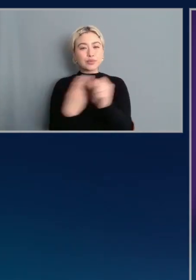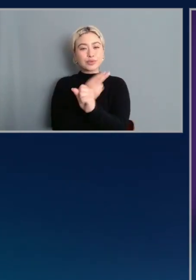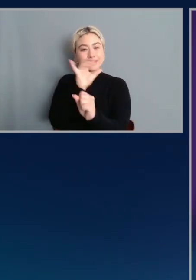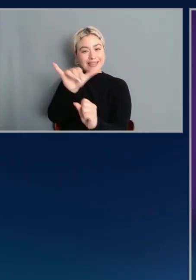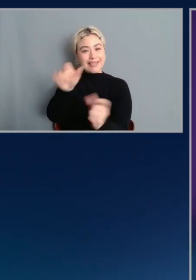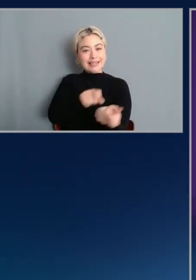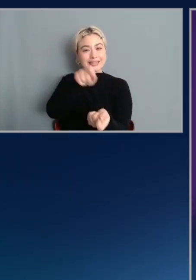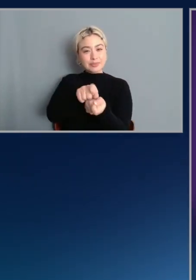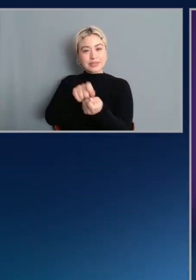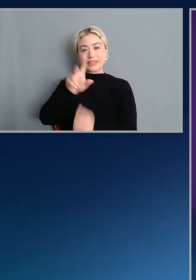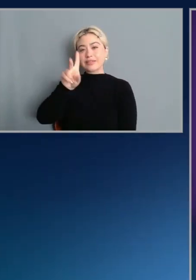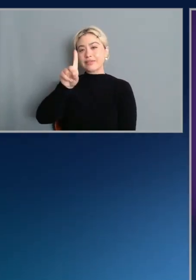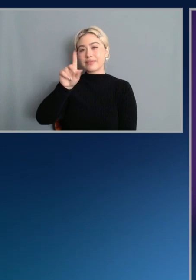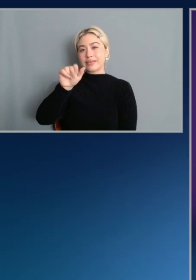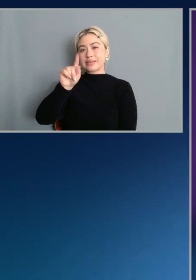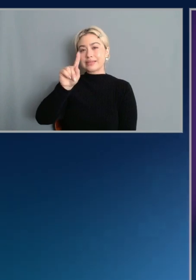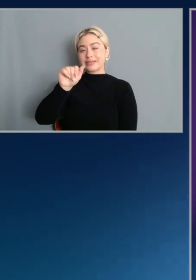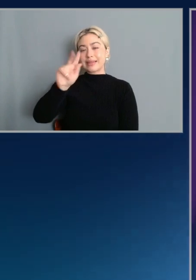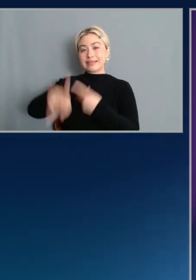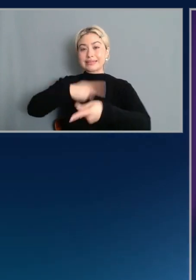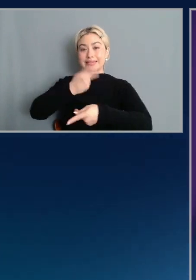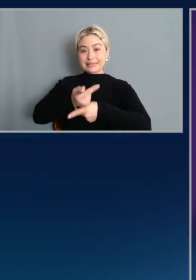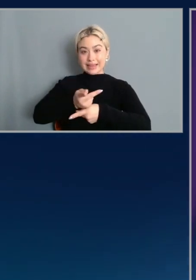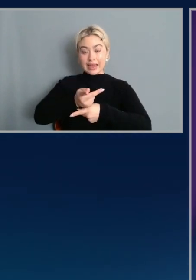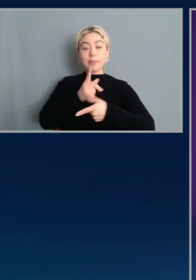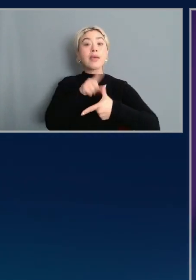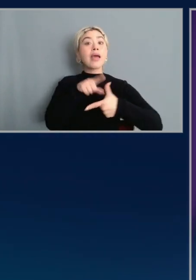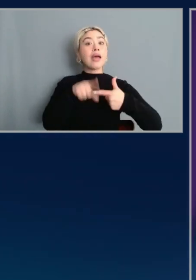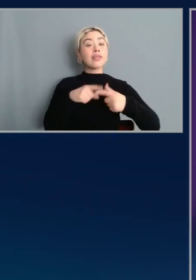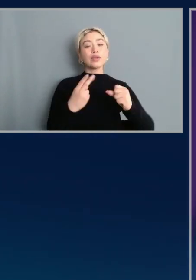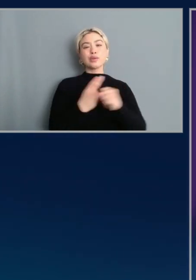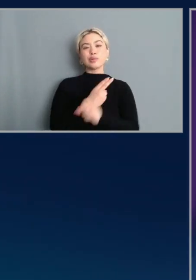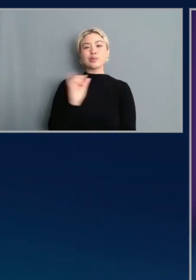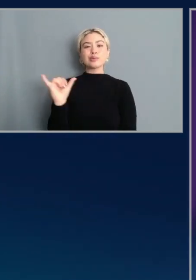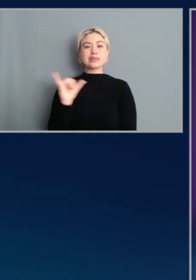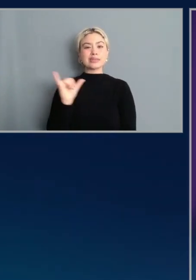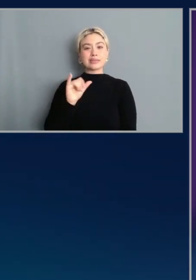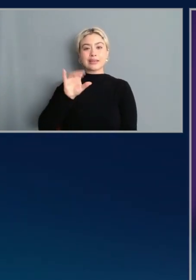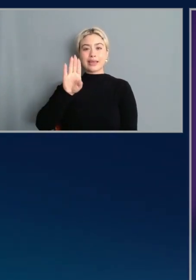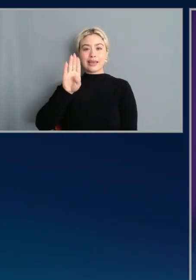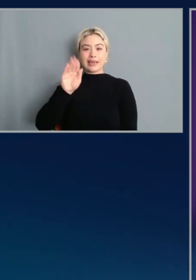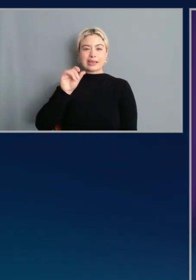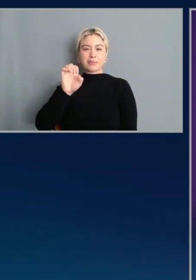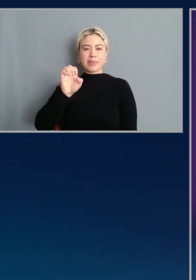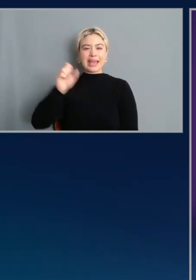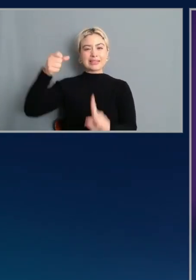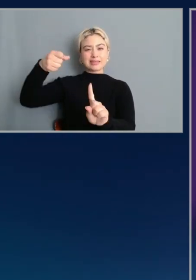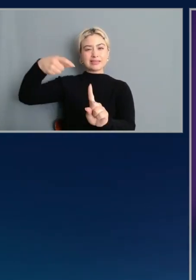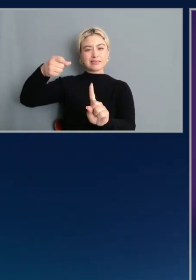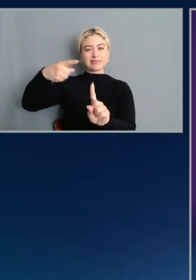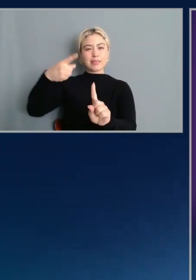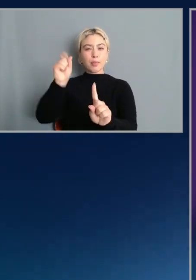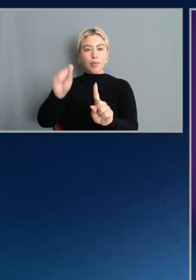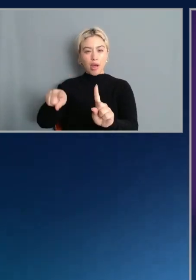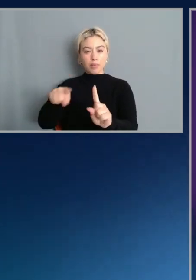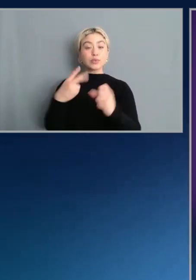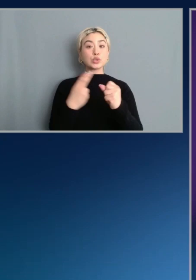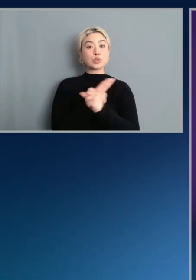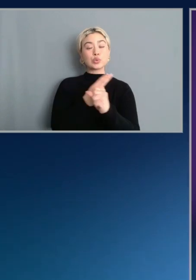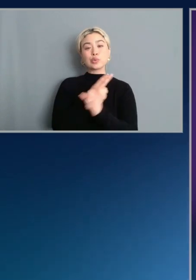specific data type. And so that way you can use this like base prompt, really, which is what it is. You can reuse